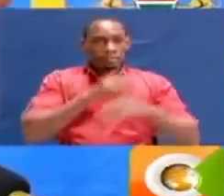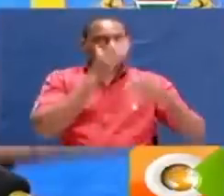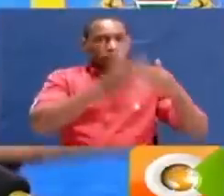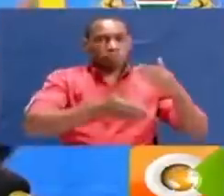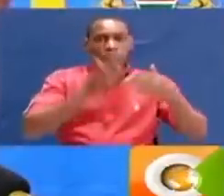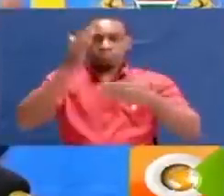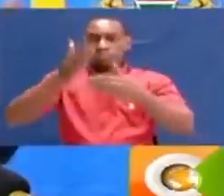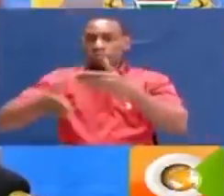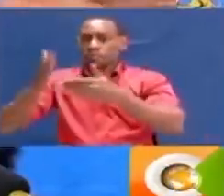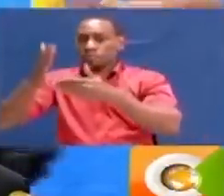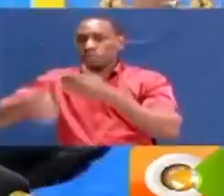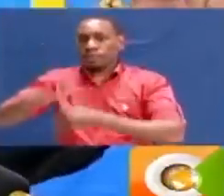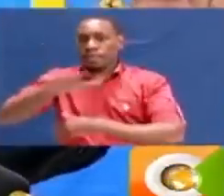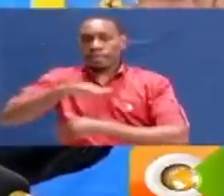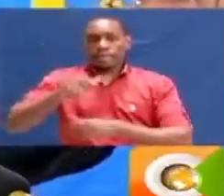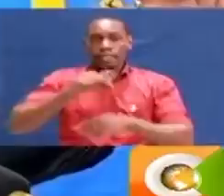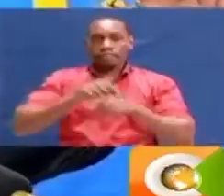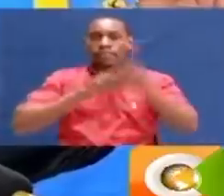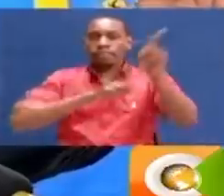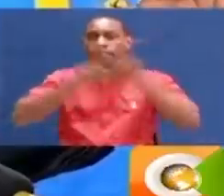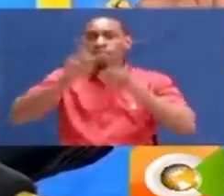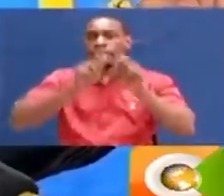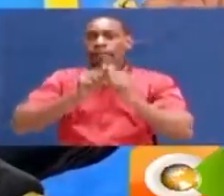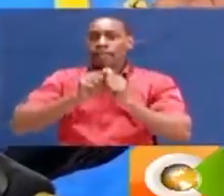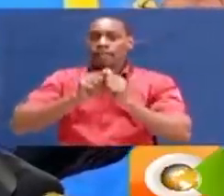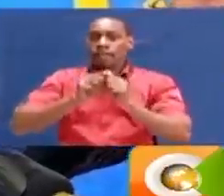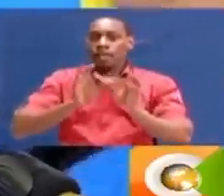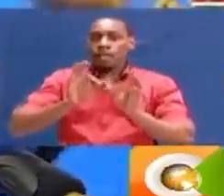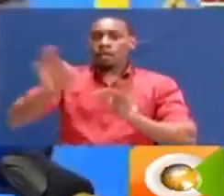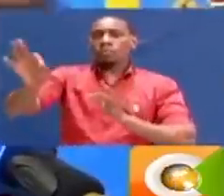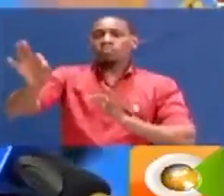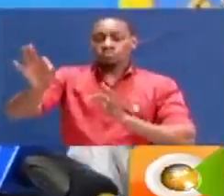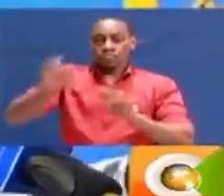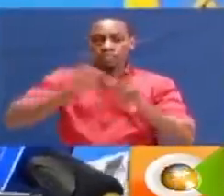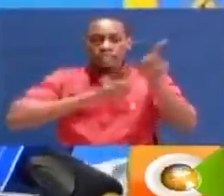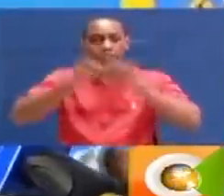distance drivers stop in so many places. So we